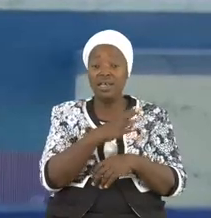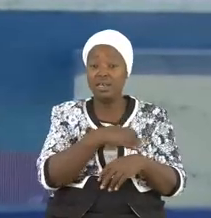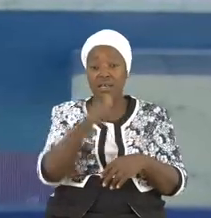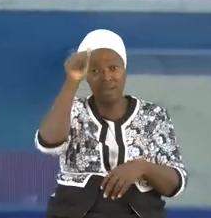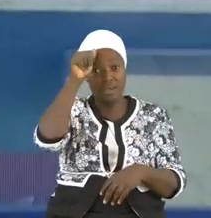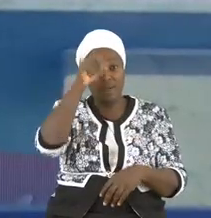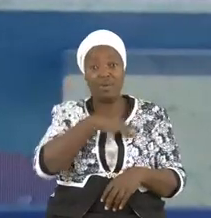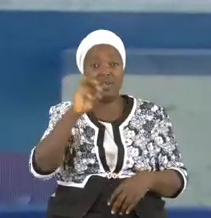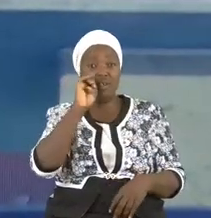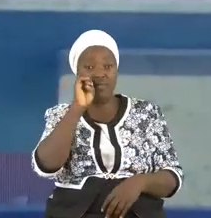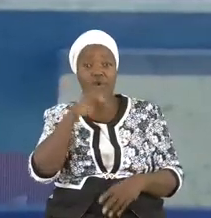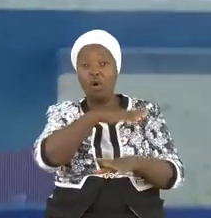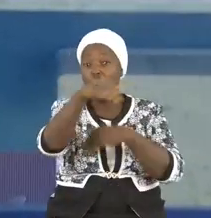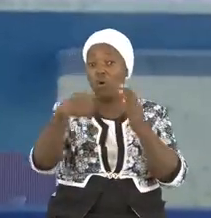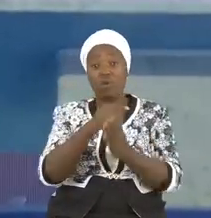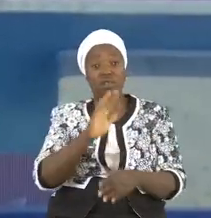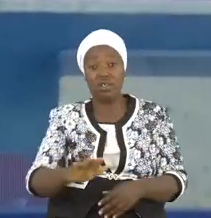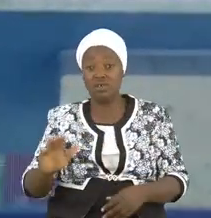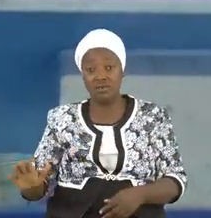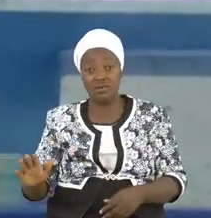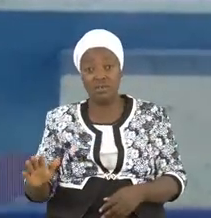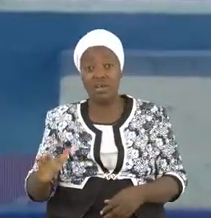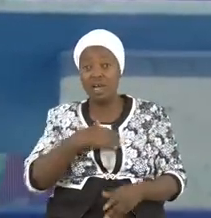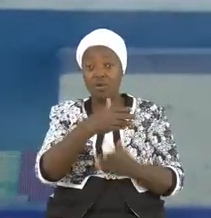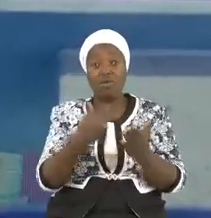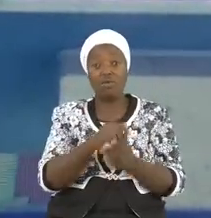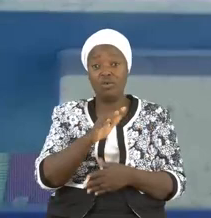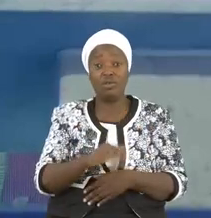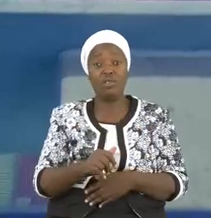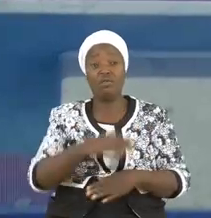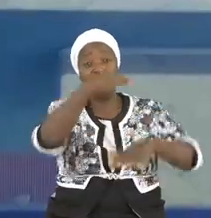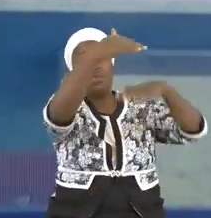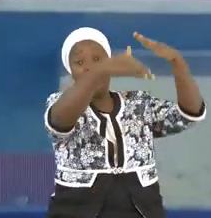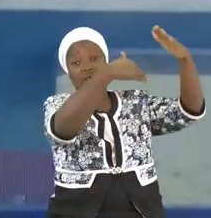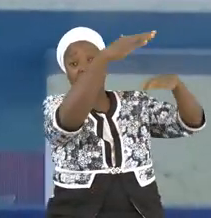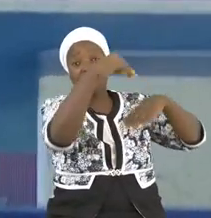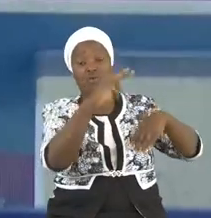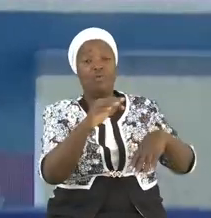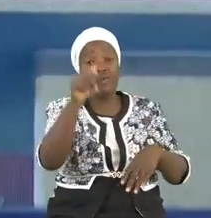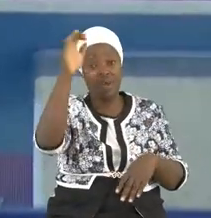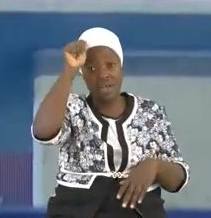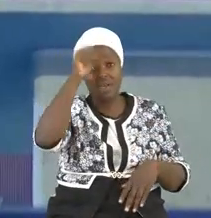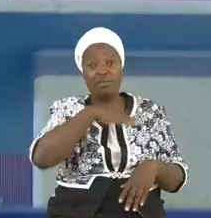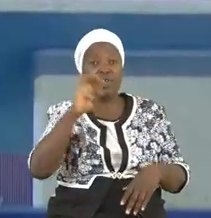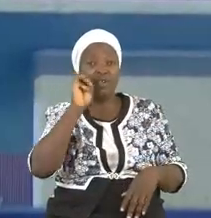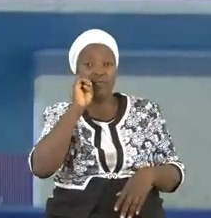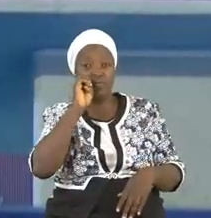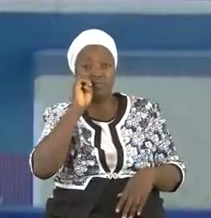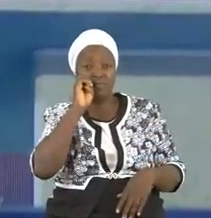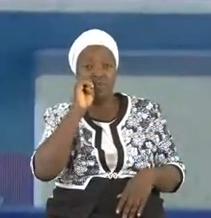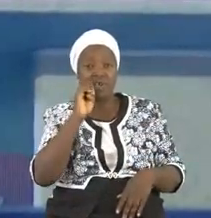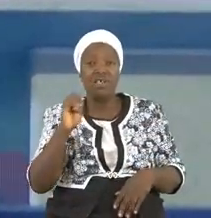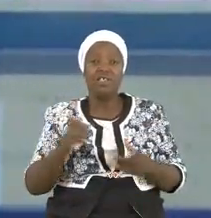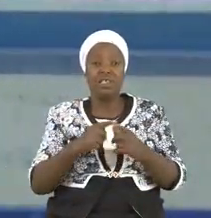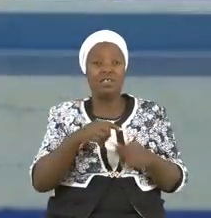offspring and the descendants of Adam and Eve, virtually everybody, there